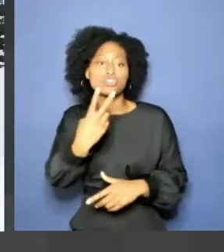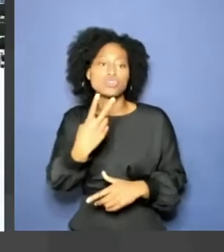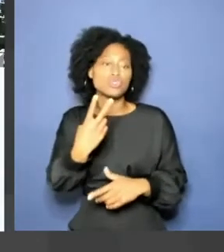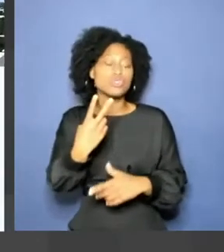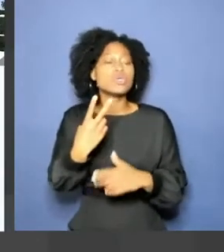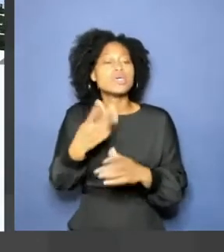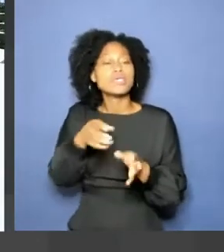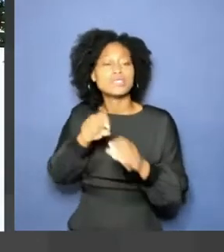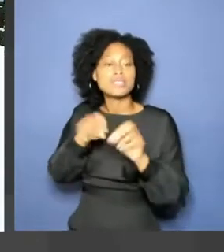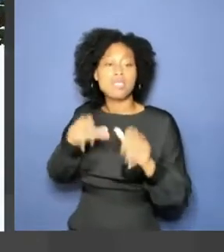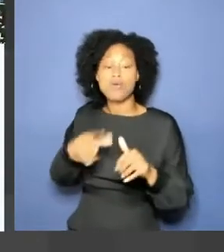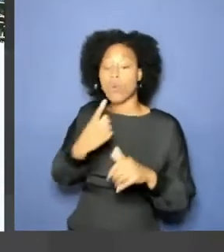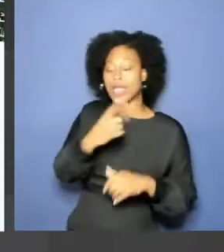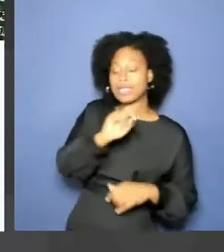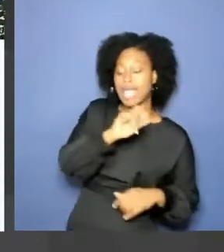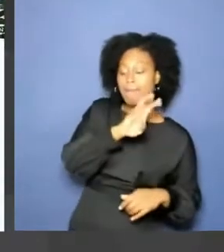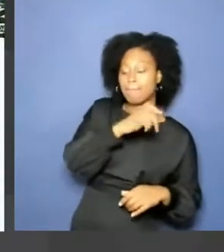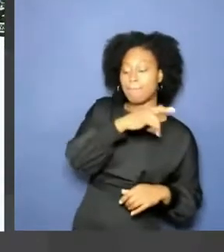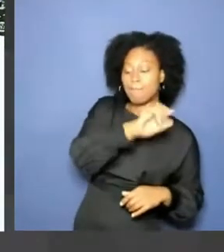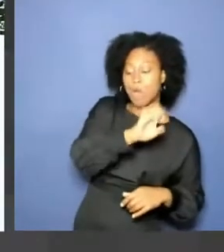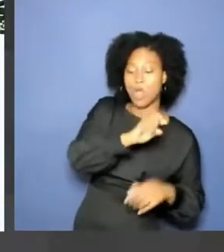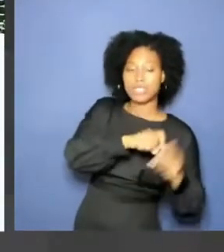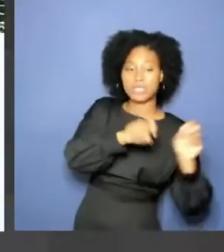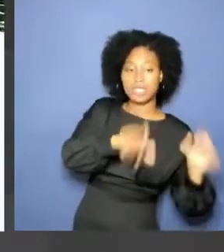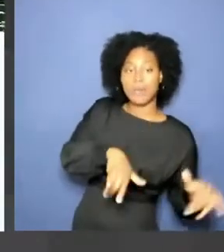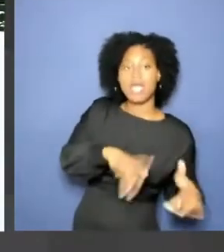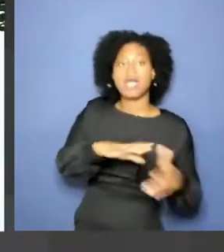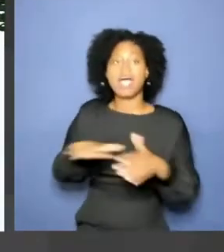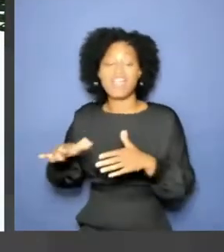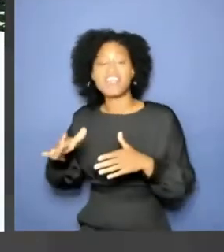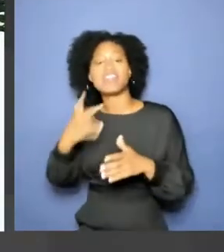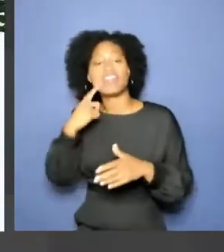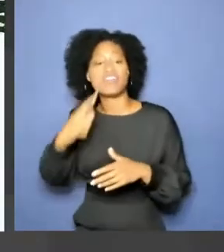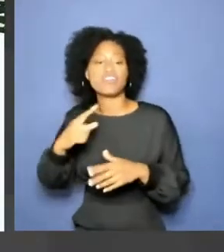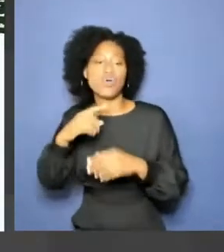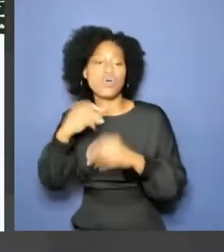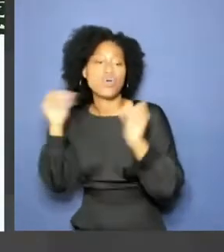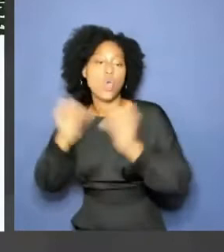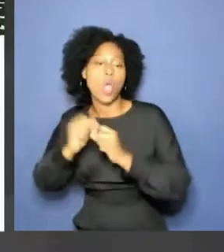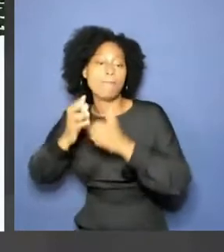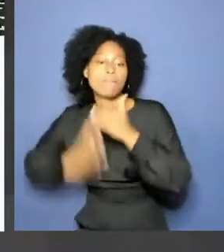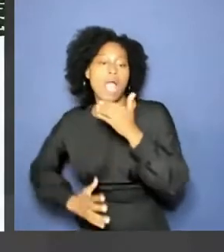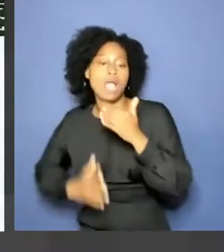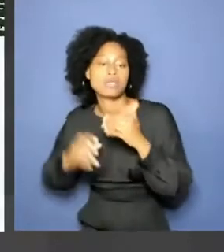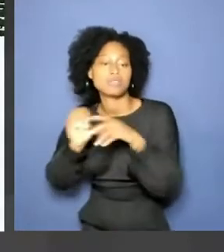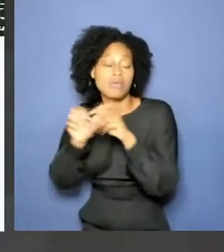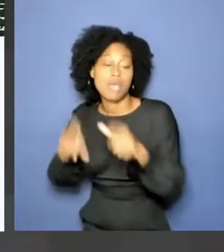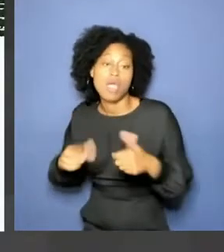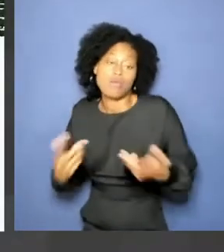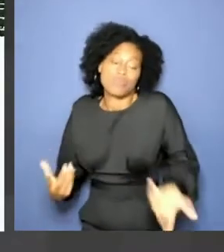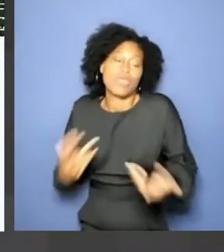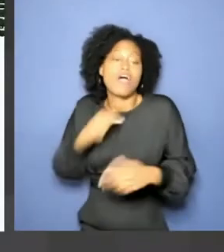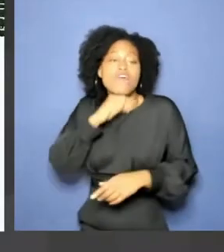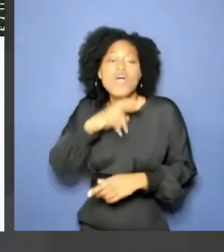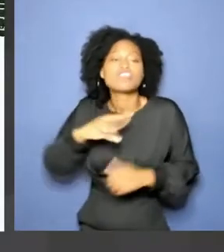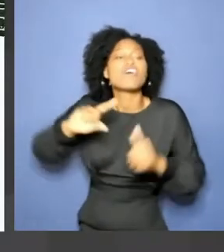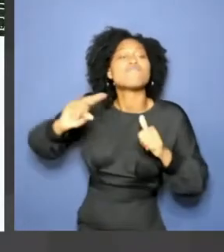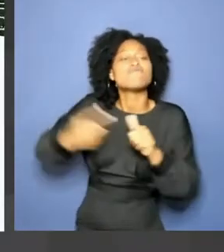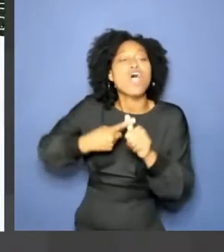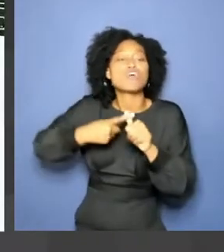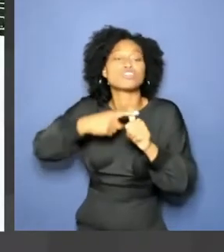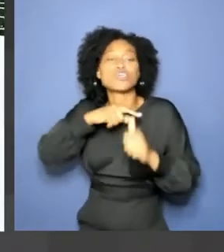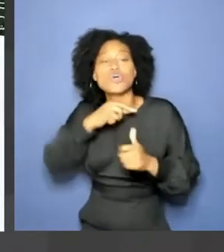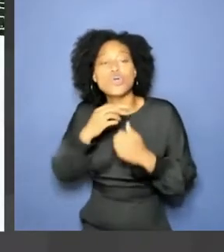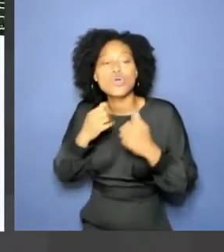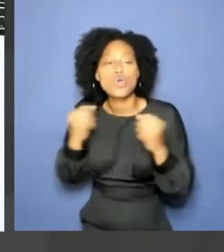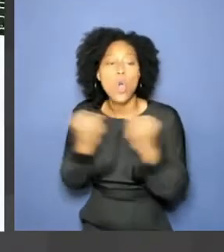tadpole system, and the other one is the cold-blooded system. So the frogs are like the first cold-blooded animal in Minecraft. And